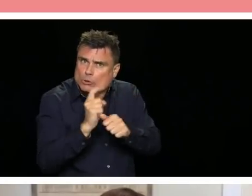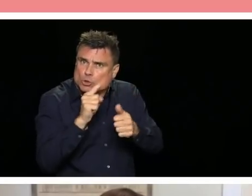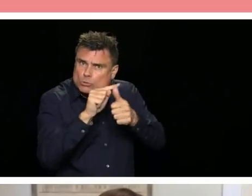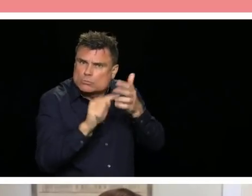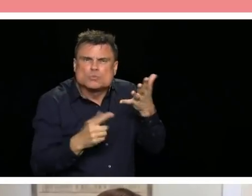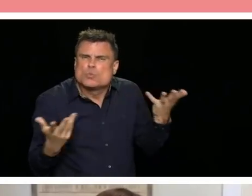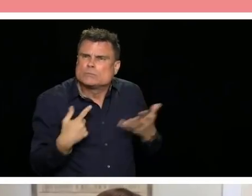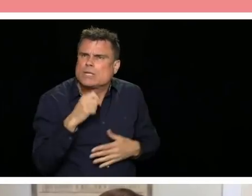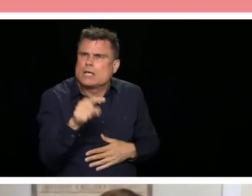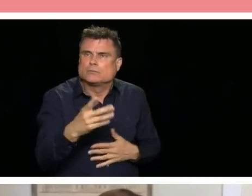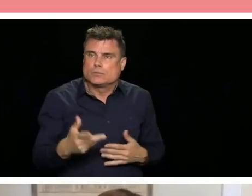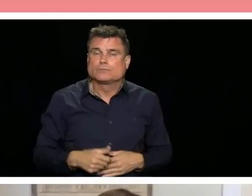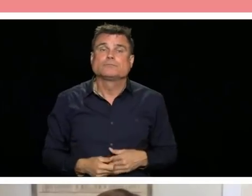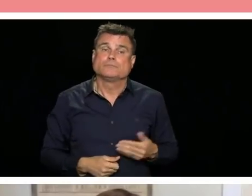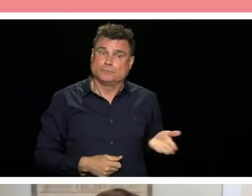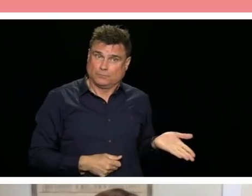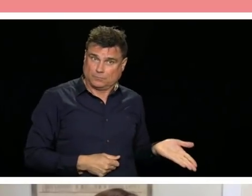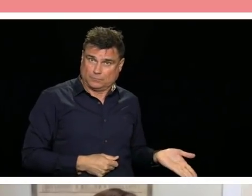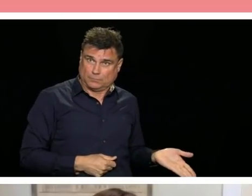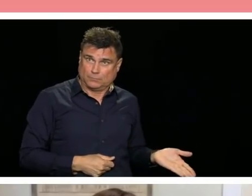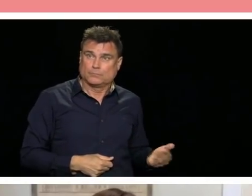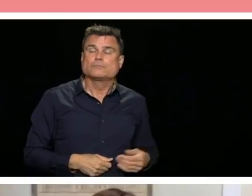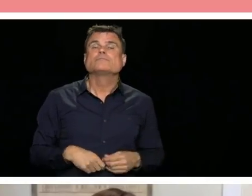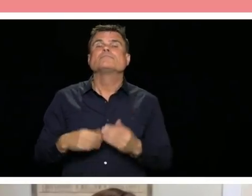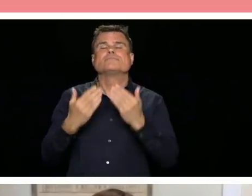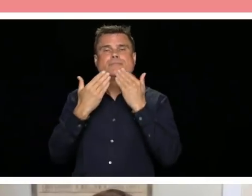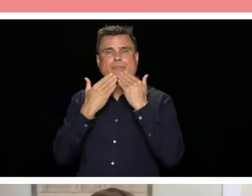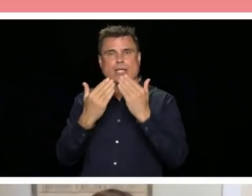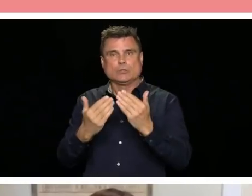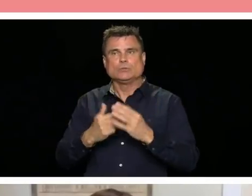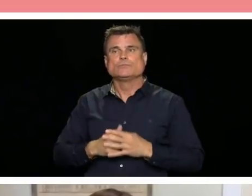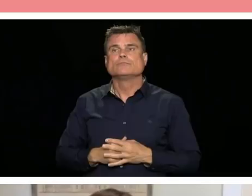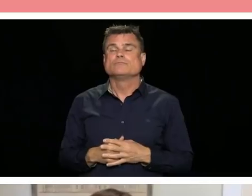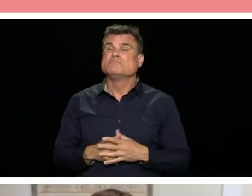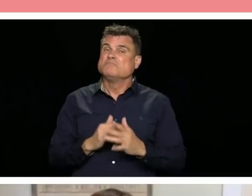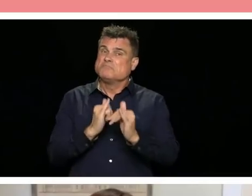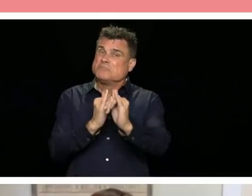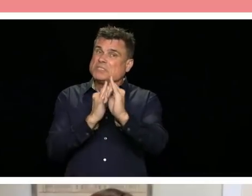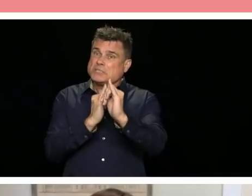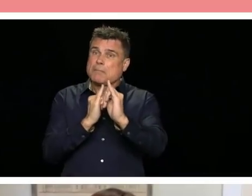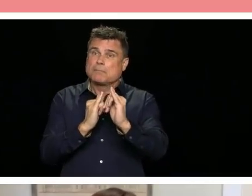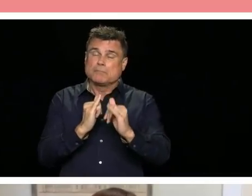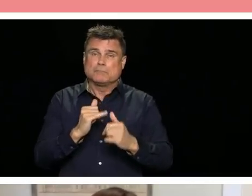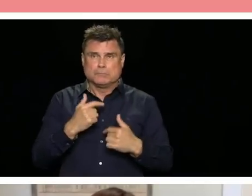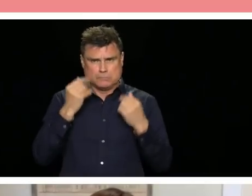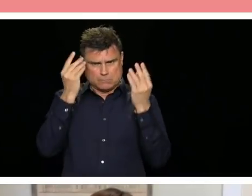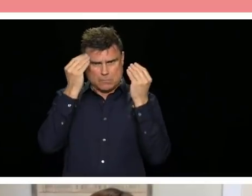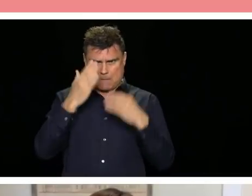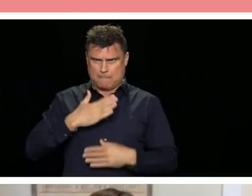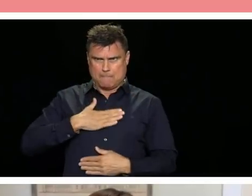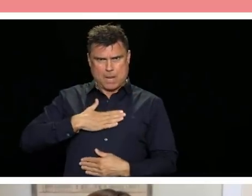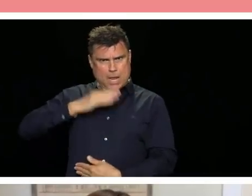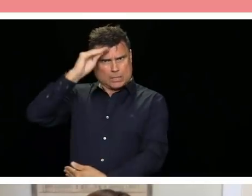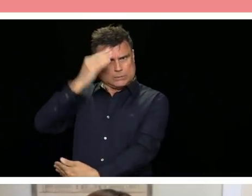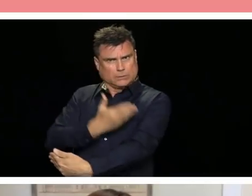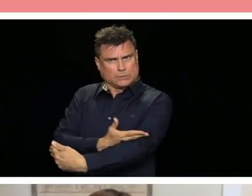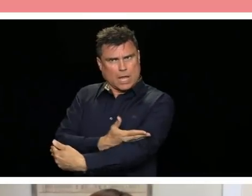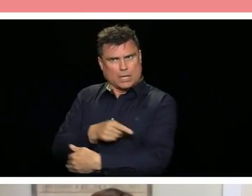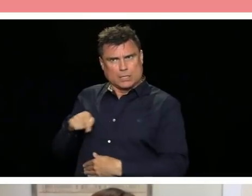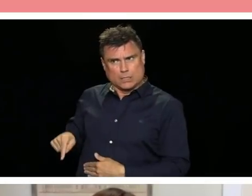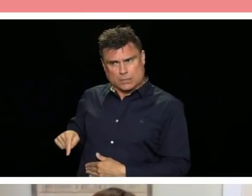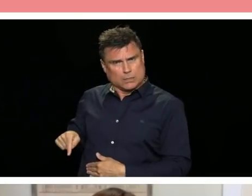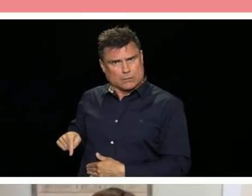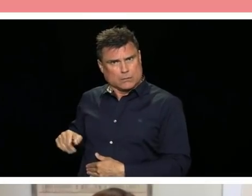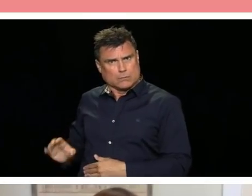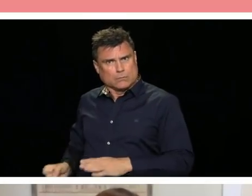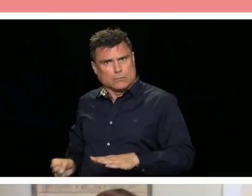know, sending my son back to his kindergarten class, and also looking at what's the best solution for our family. And every family has different situations and